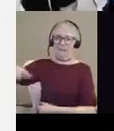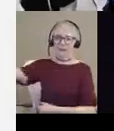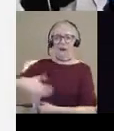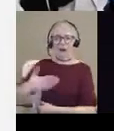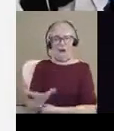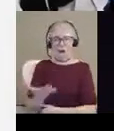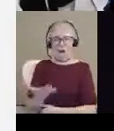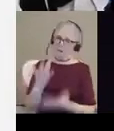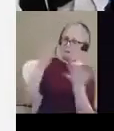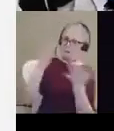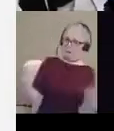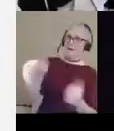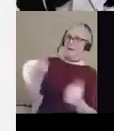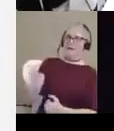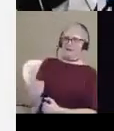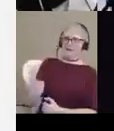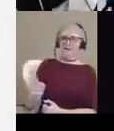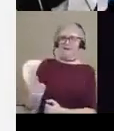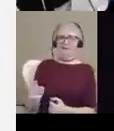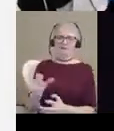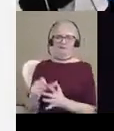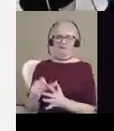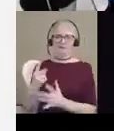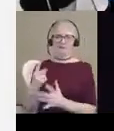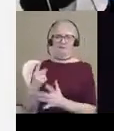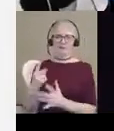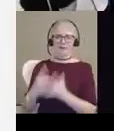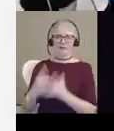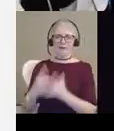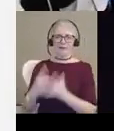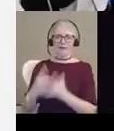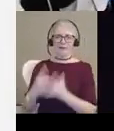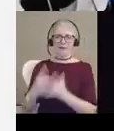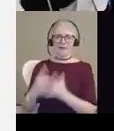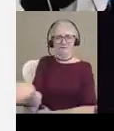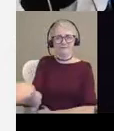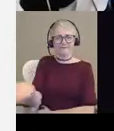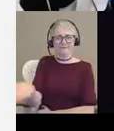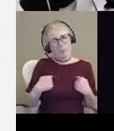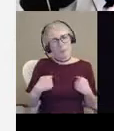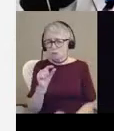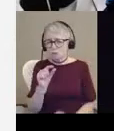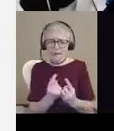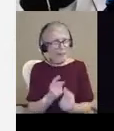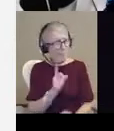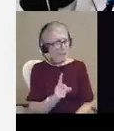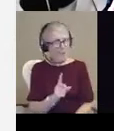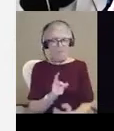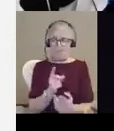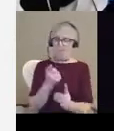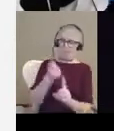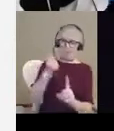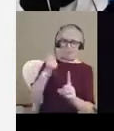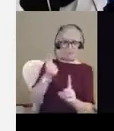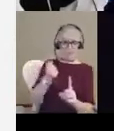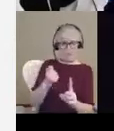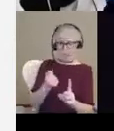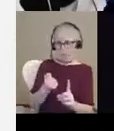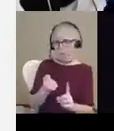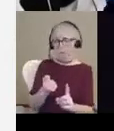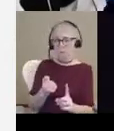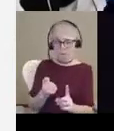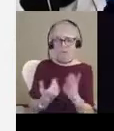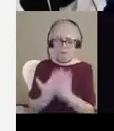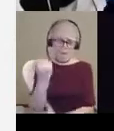visible disability is kind of something that, again, for me, it seems like a very small thing, but actually for me, that's a very significant